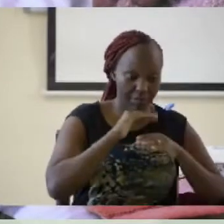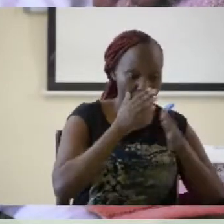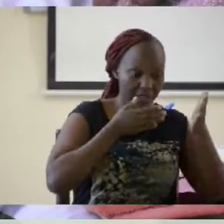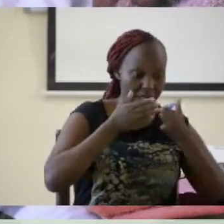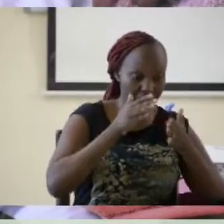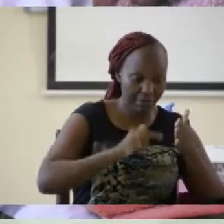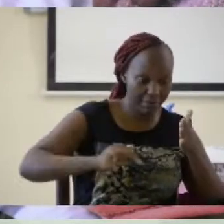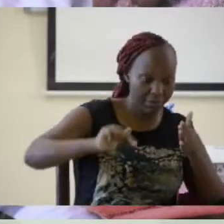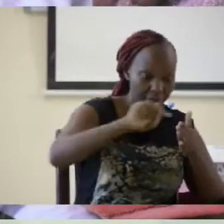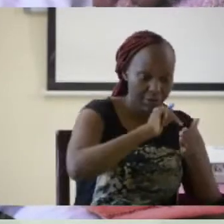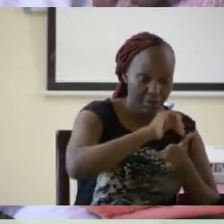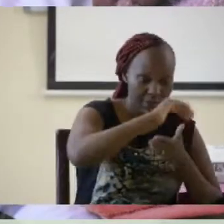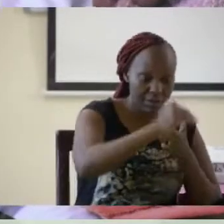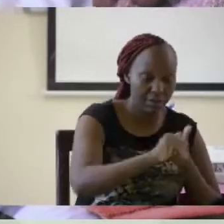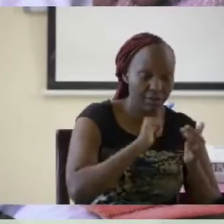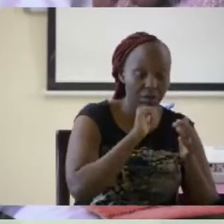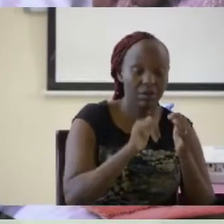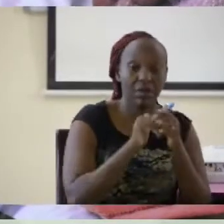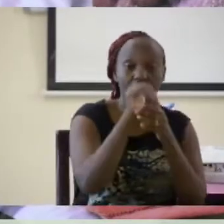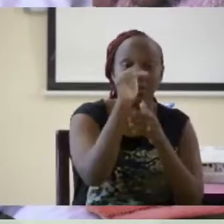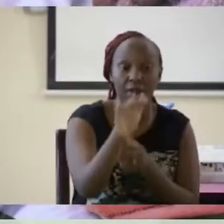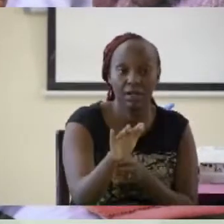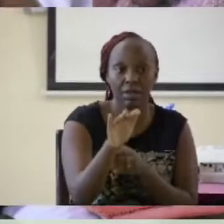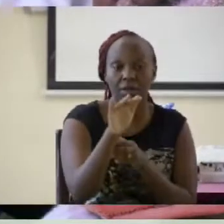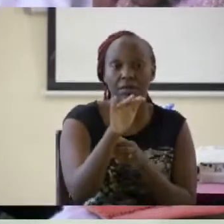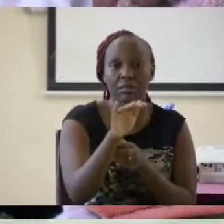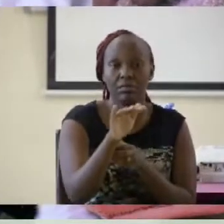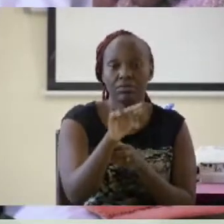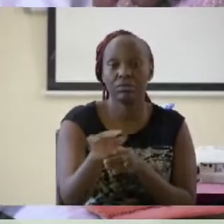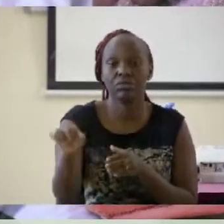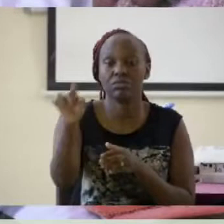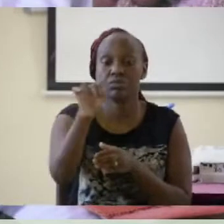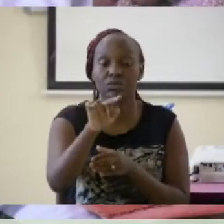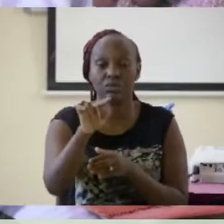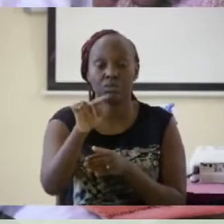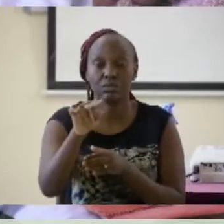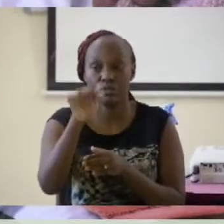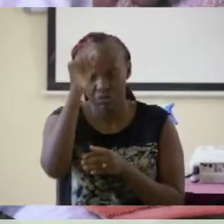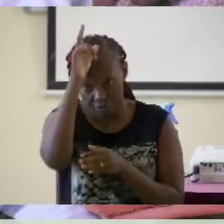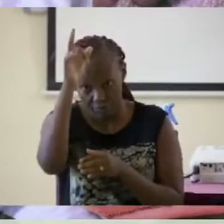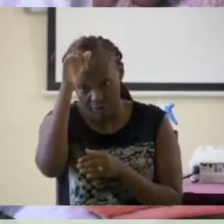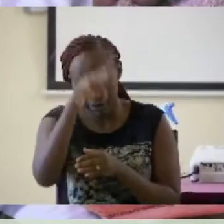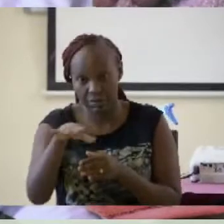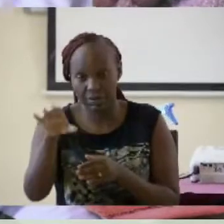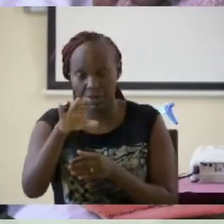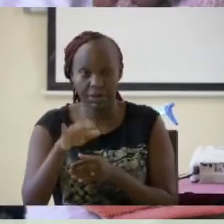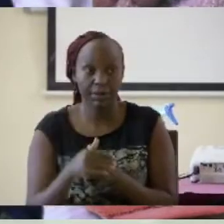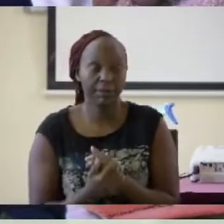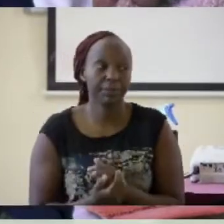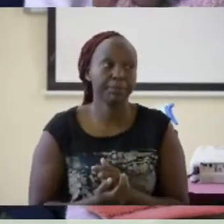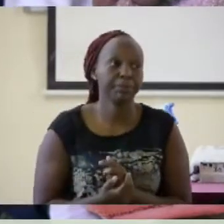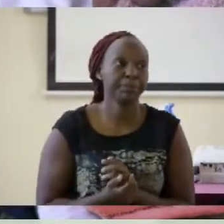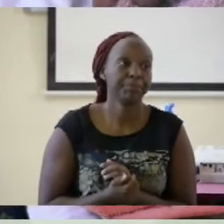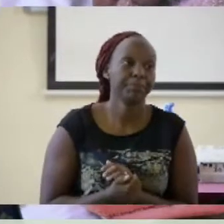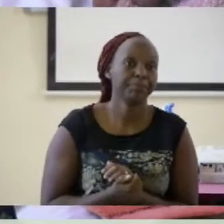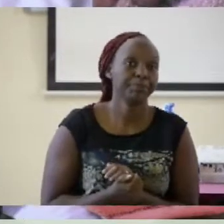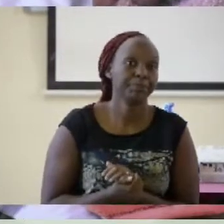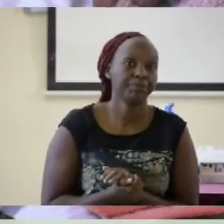the cities and not go out to call upon or serve the rural resident.